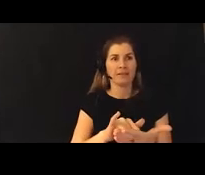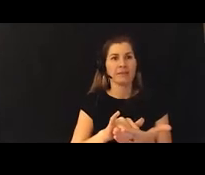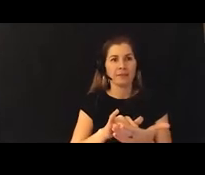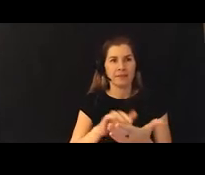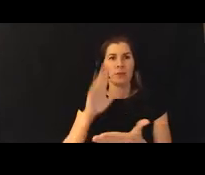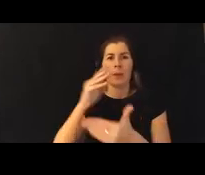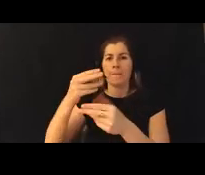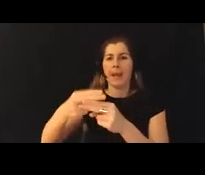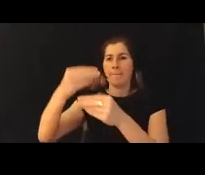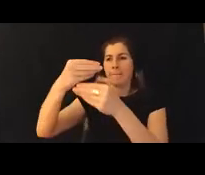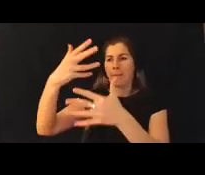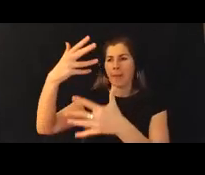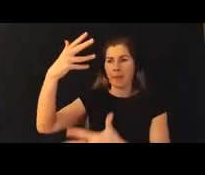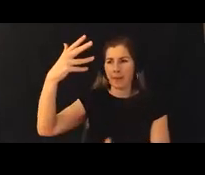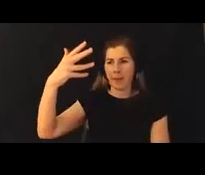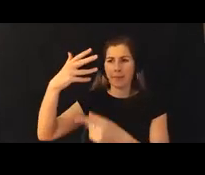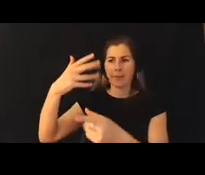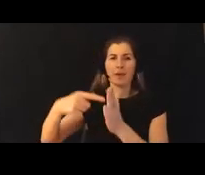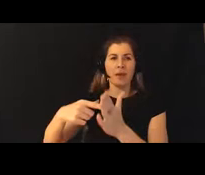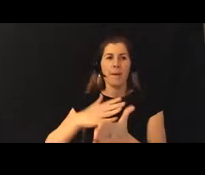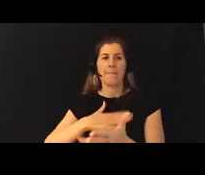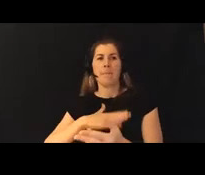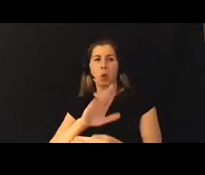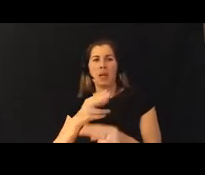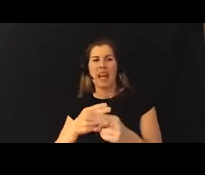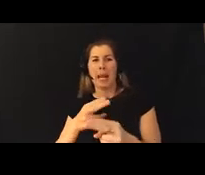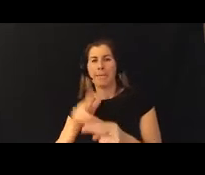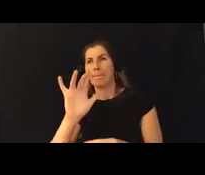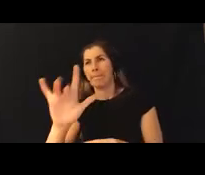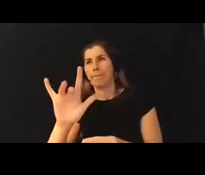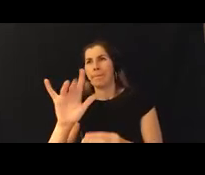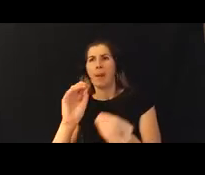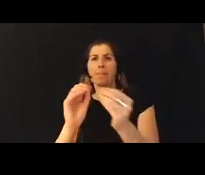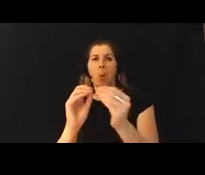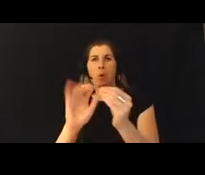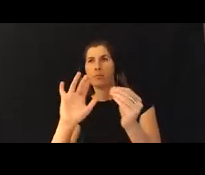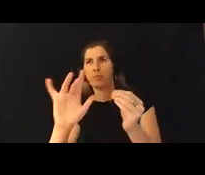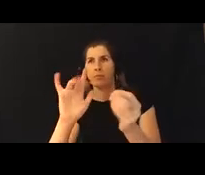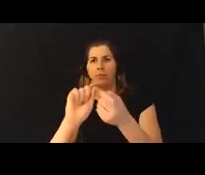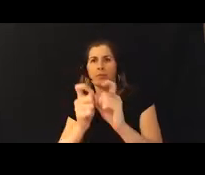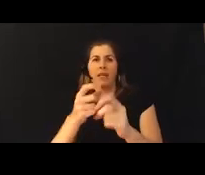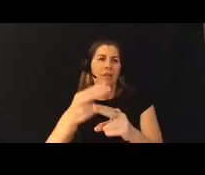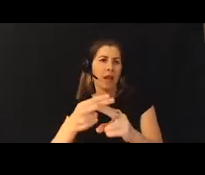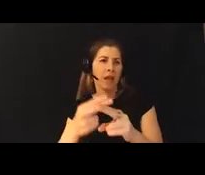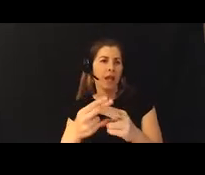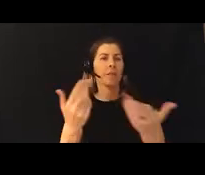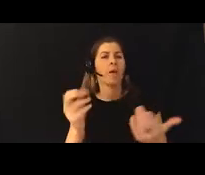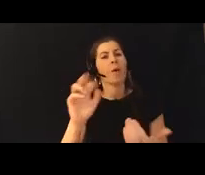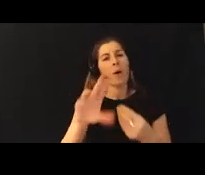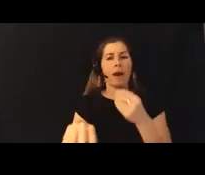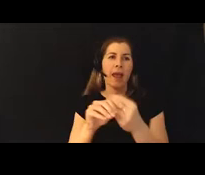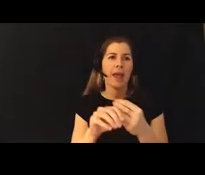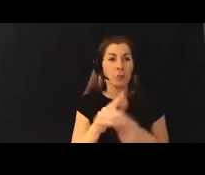you can then point over your name, click on more, and rename yourself if you would like to change your name or add your pronouns.